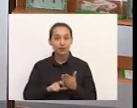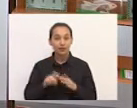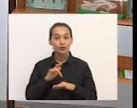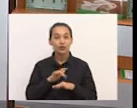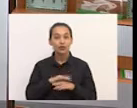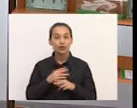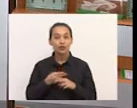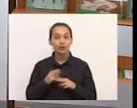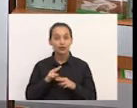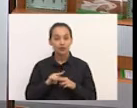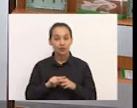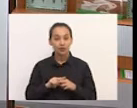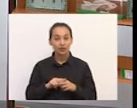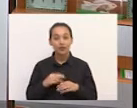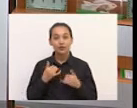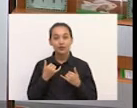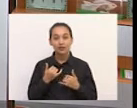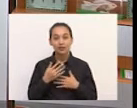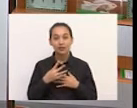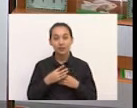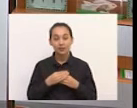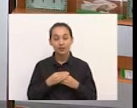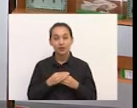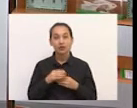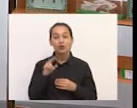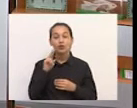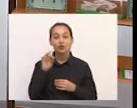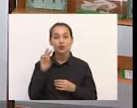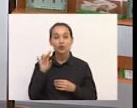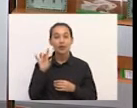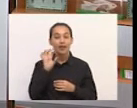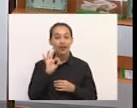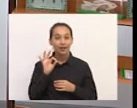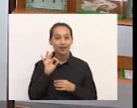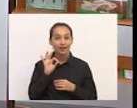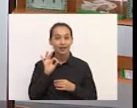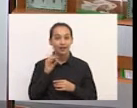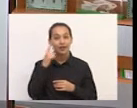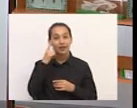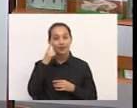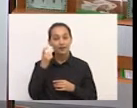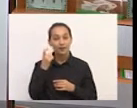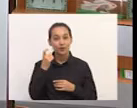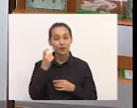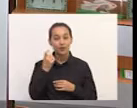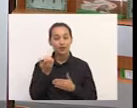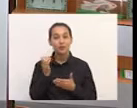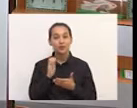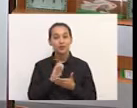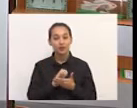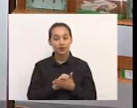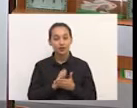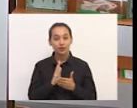bilan endi dostonlar to'g'risida, Alpomish dostoni to'g'risida nazariy ma'lumotlar bilan tanishib boramiz.